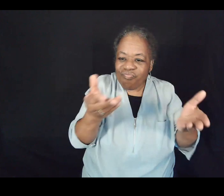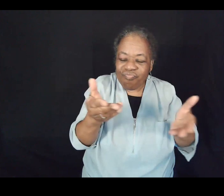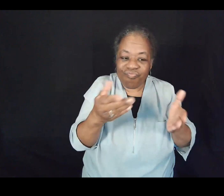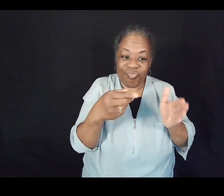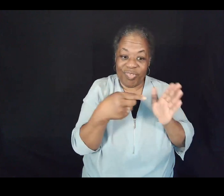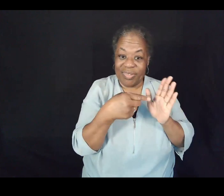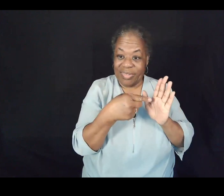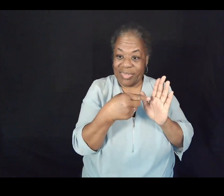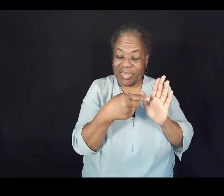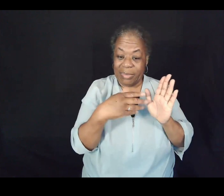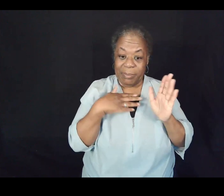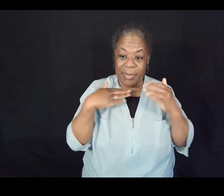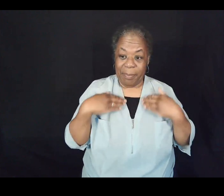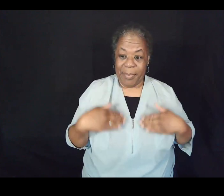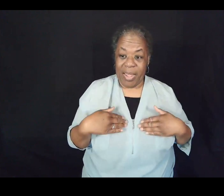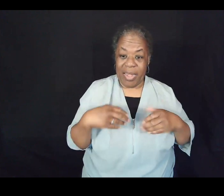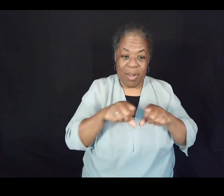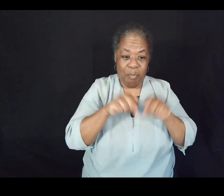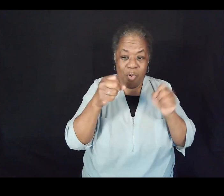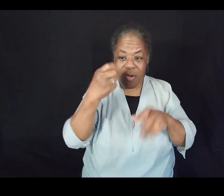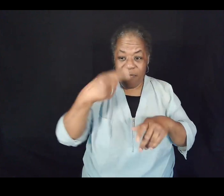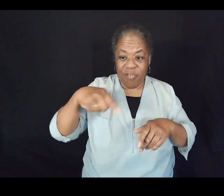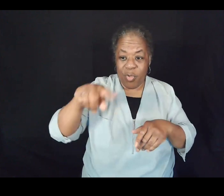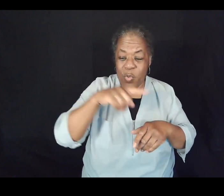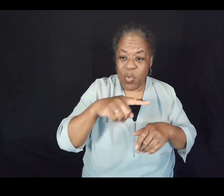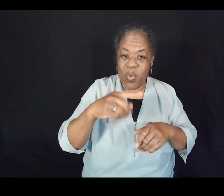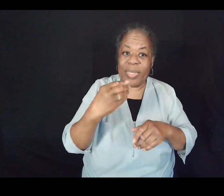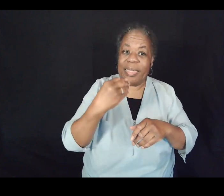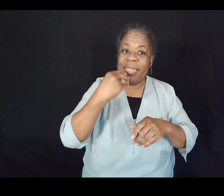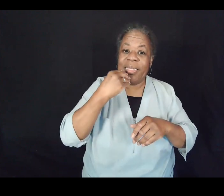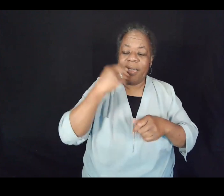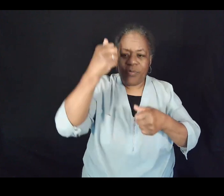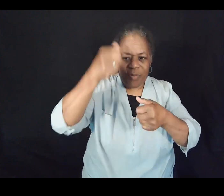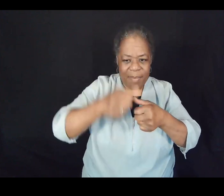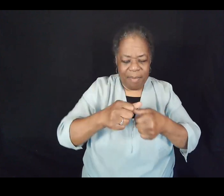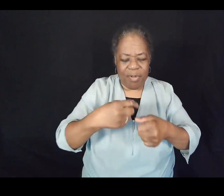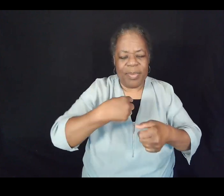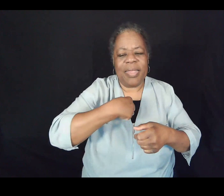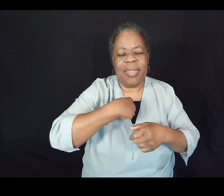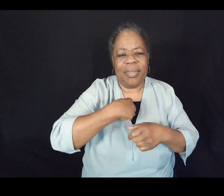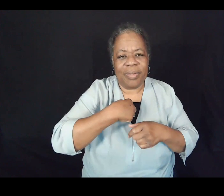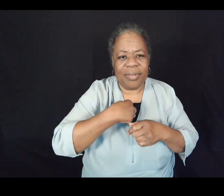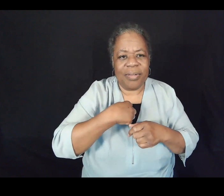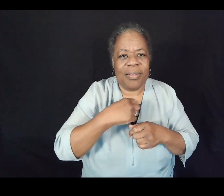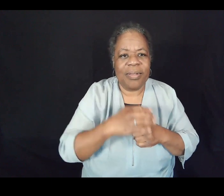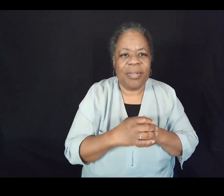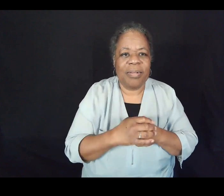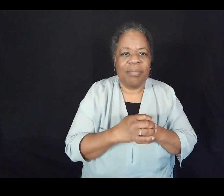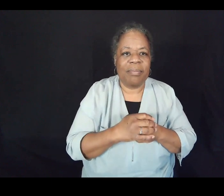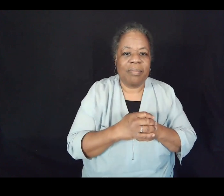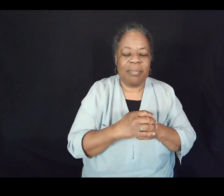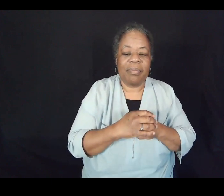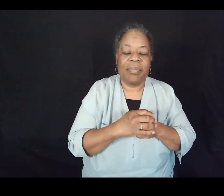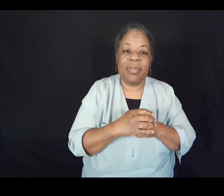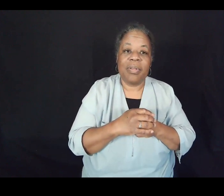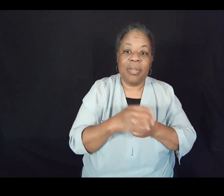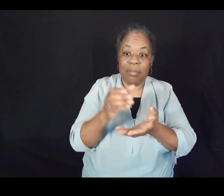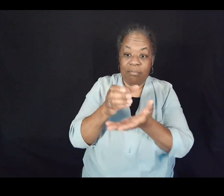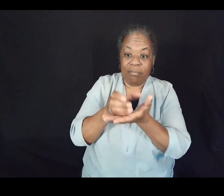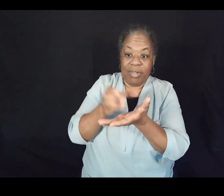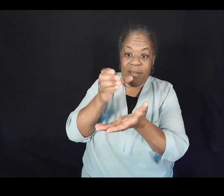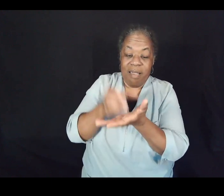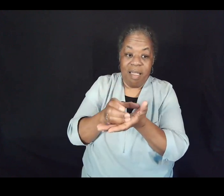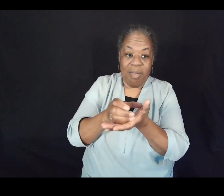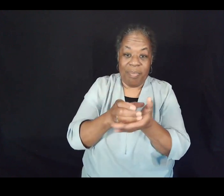which is broken for you. Do this in remembrance of me." In the same way, after supper, Jesus took the cup and said,